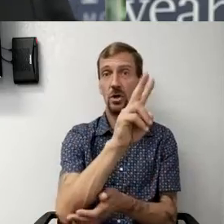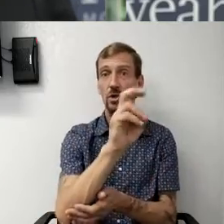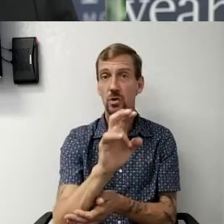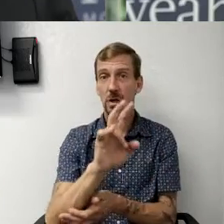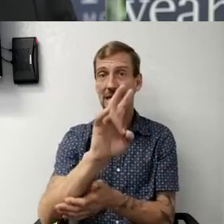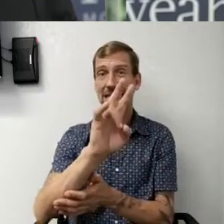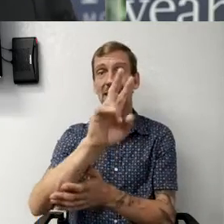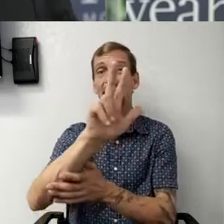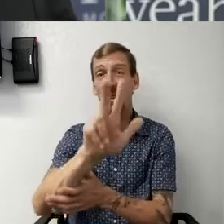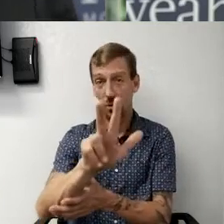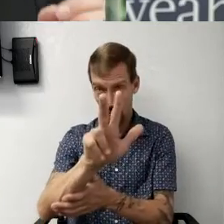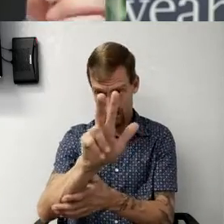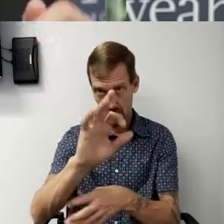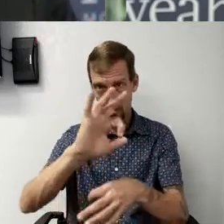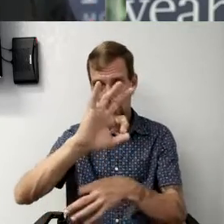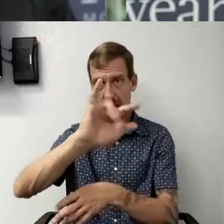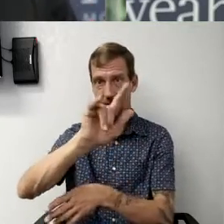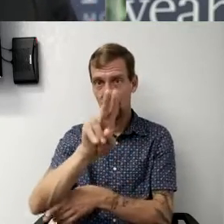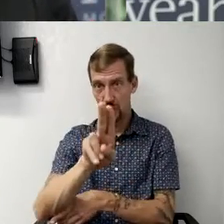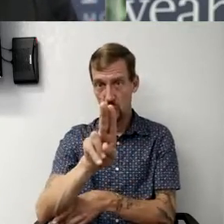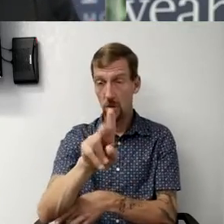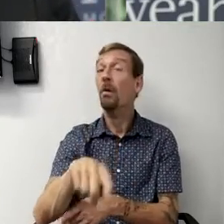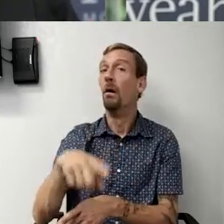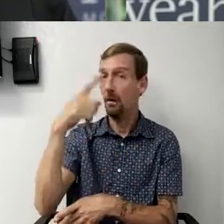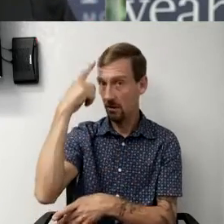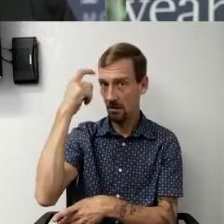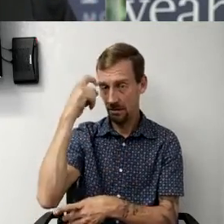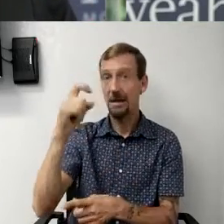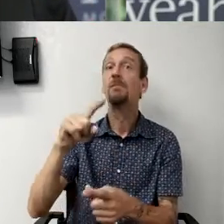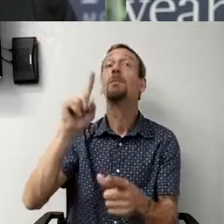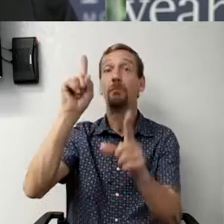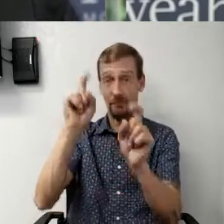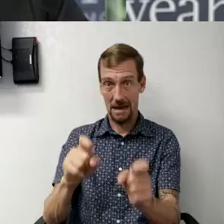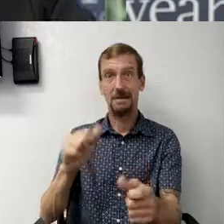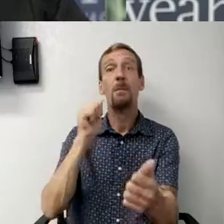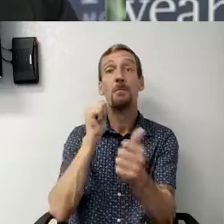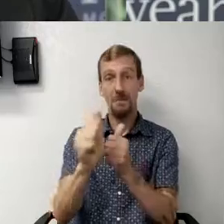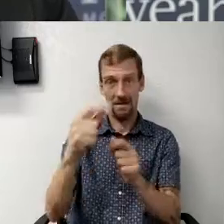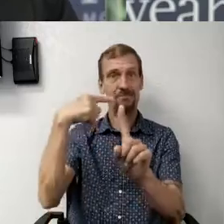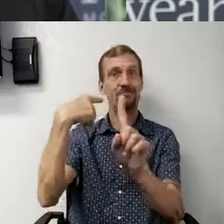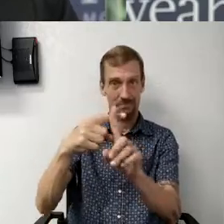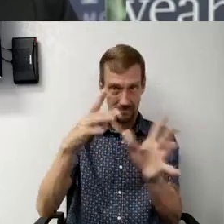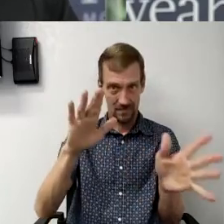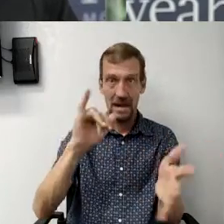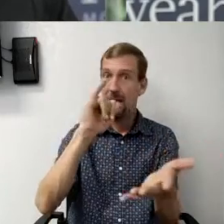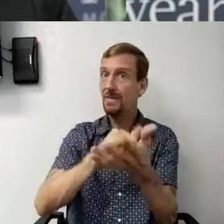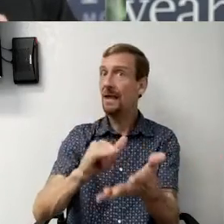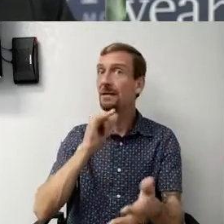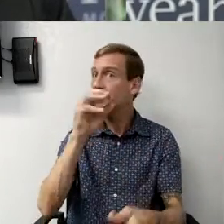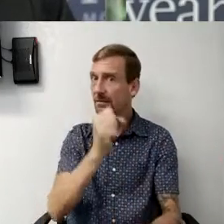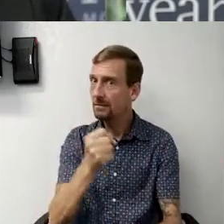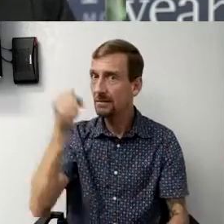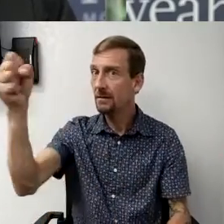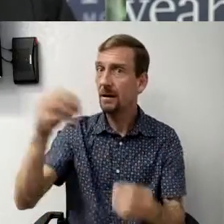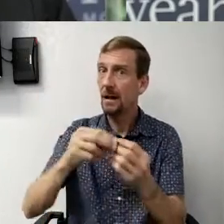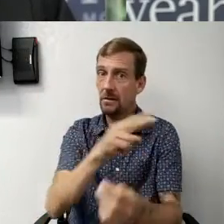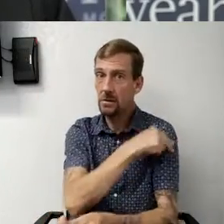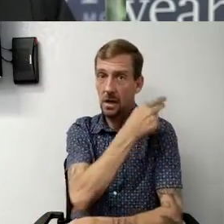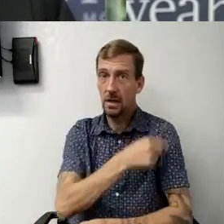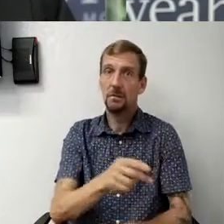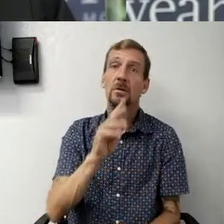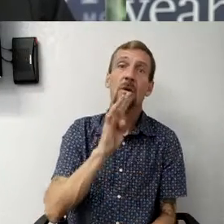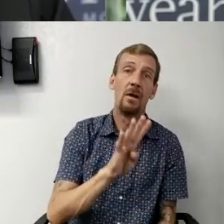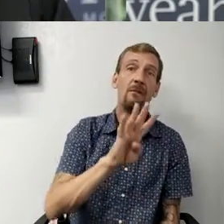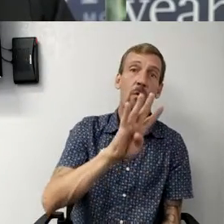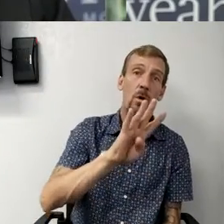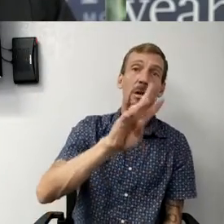4,273 cases of the flu detected through Kaweah Delta. That's not hospitalized. So